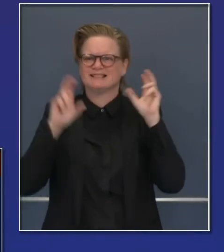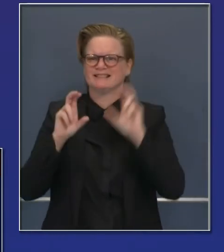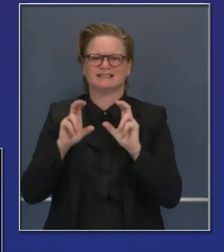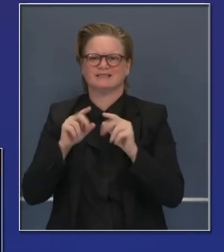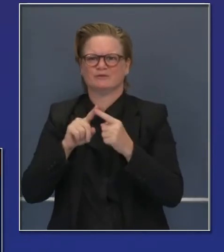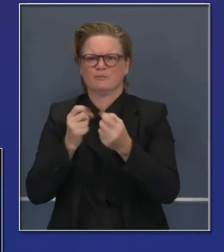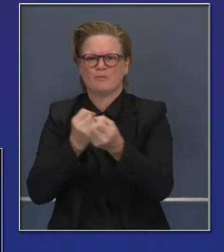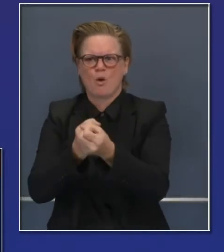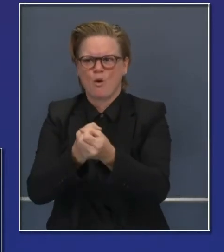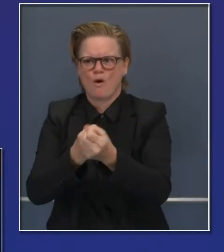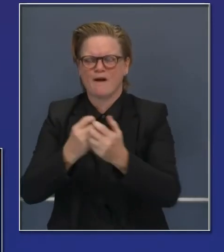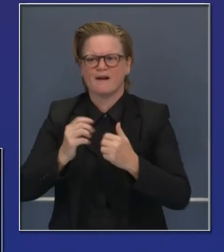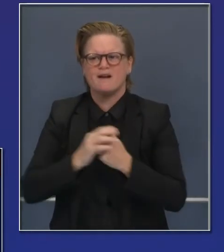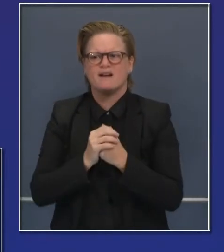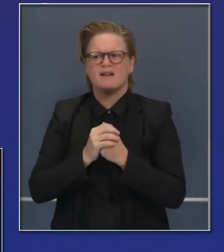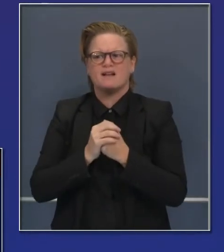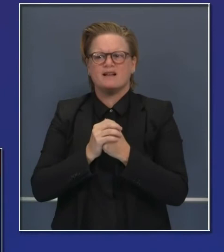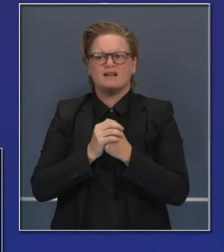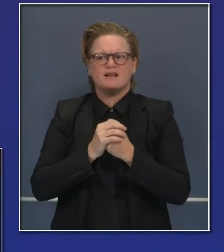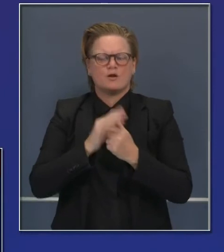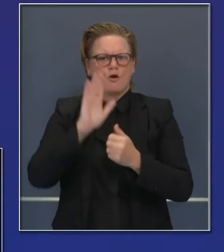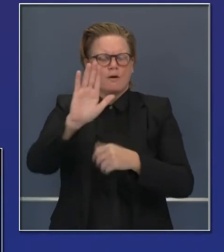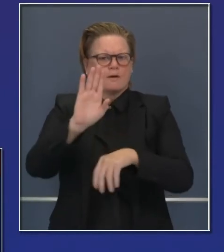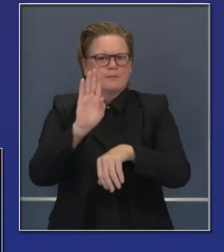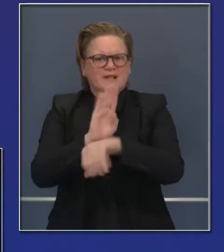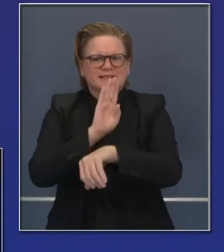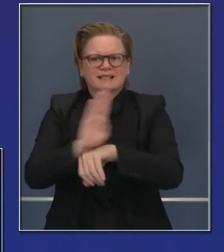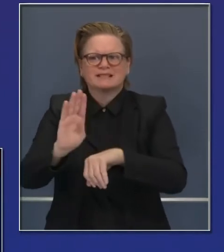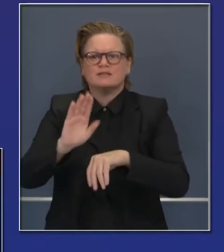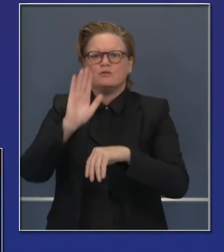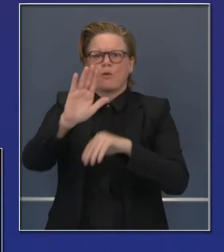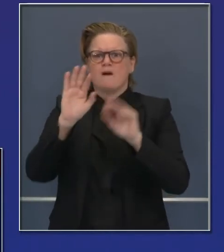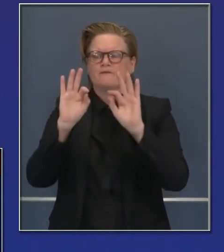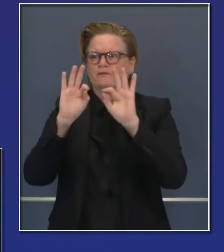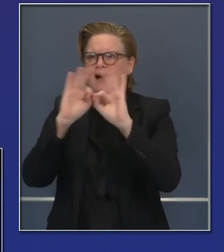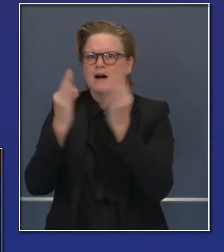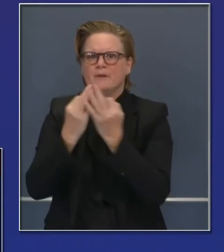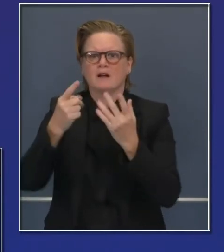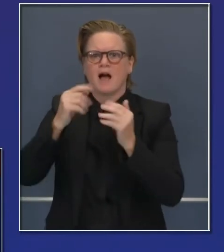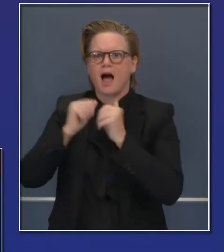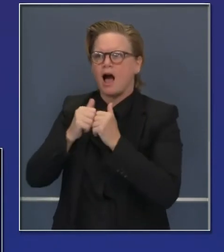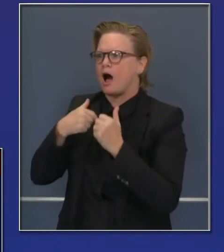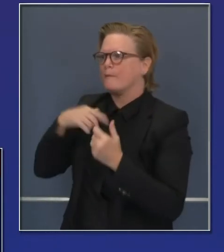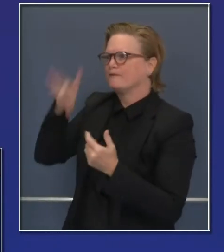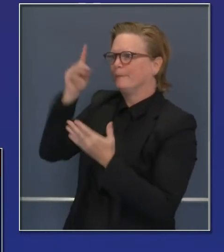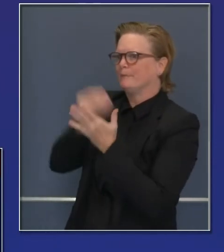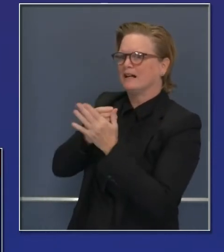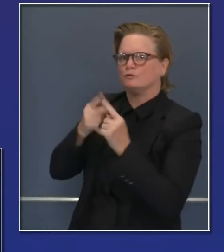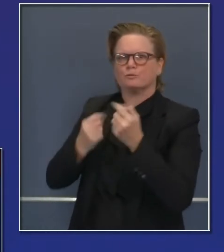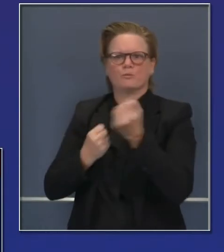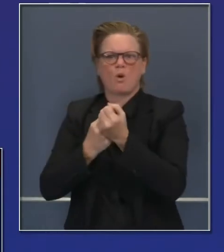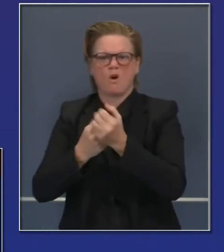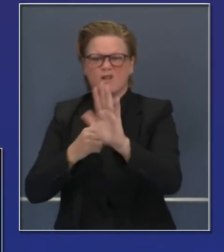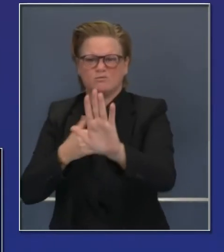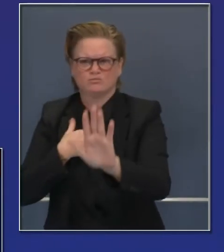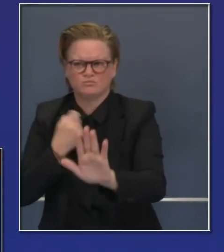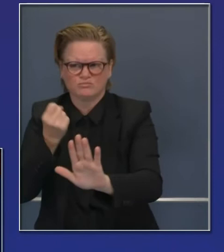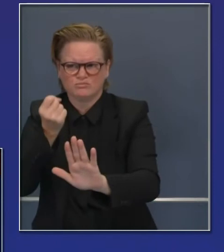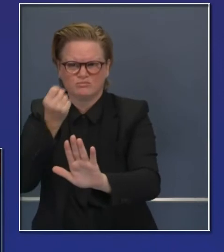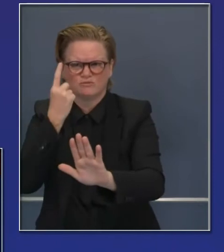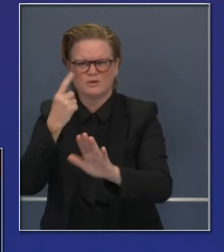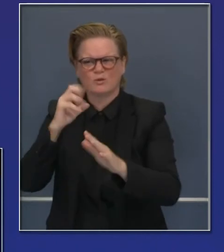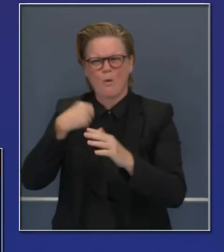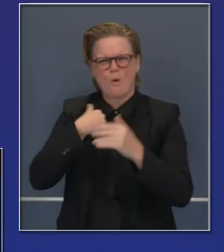employees. We need to look at waiving fees and look at impacted industries in a much more comprehensive way. And we've begun